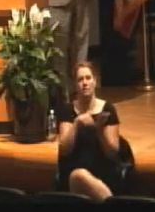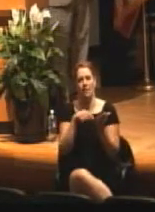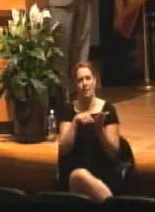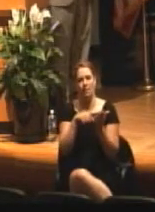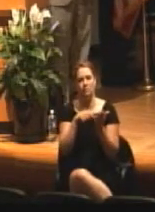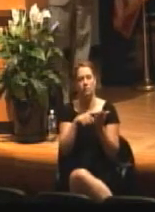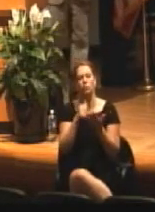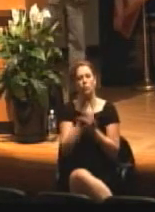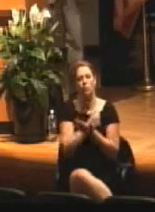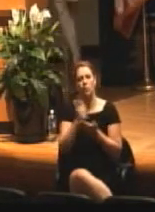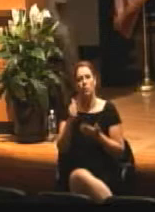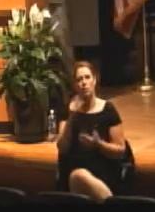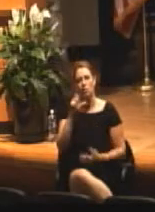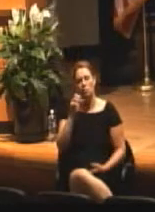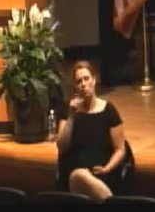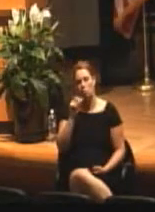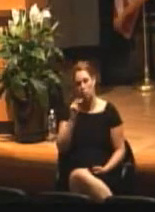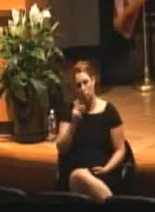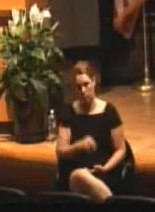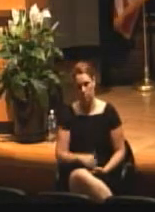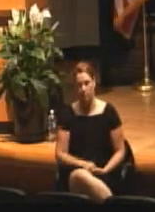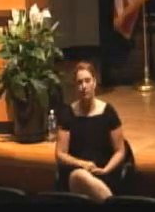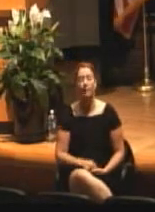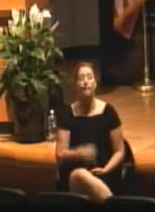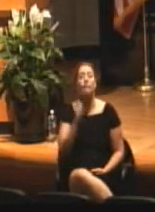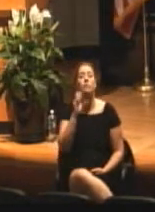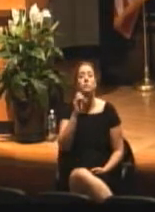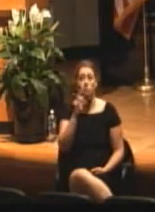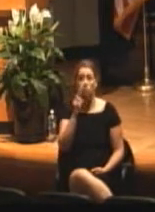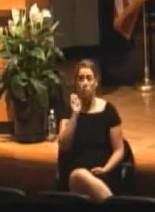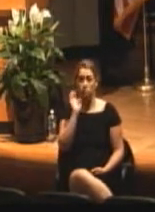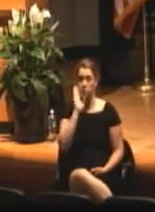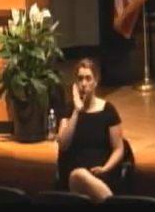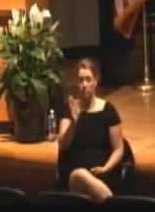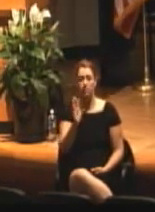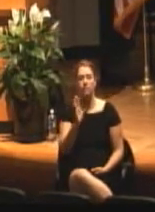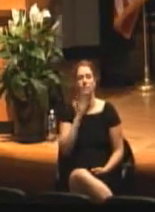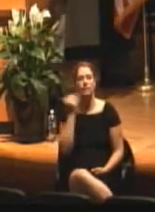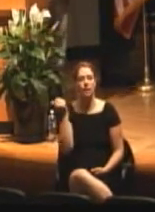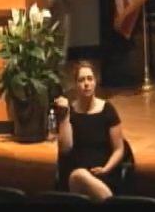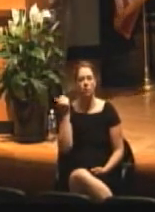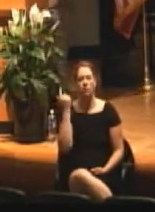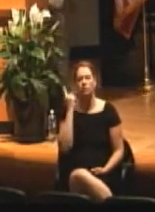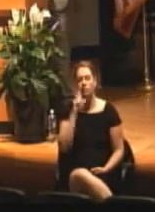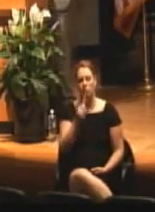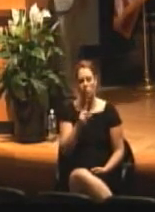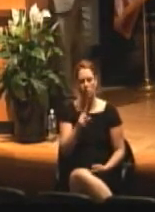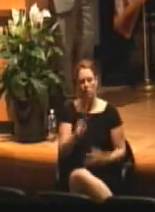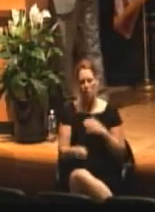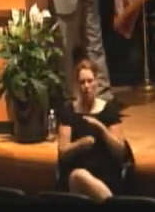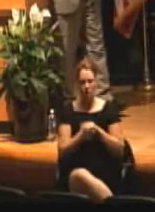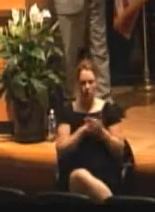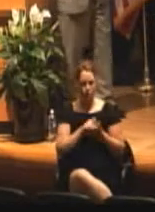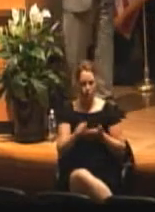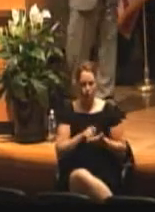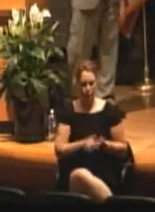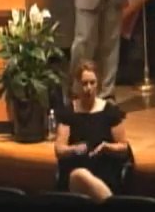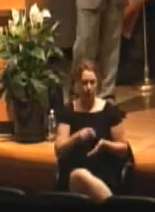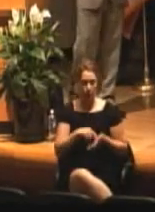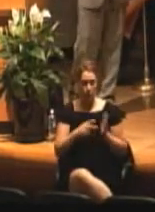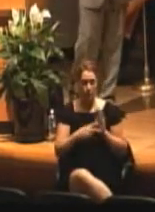When you have a healthy mix of all those is when the scores are going to be a little bit better. And for underwriting purposes, we're quite a pain